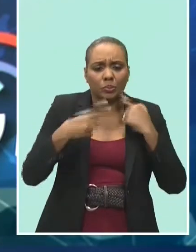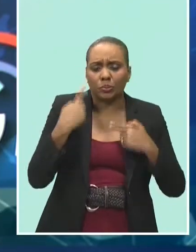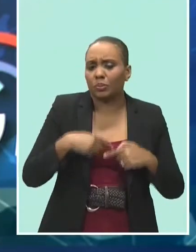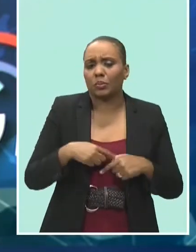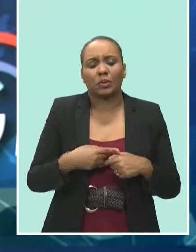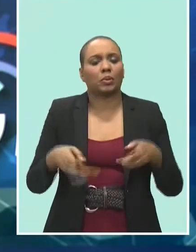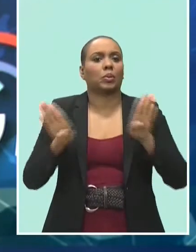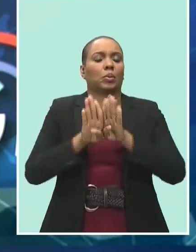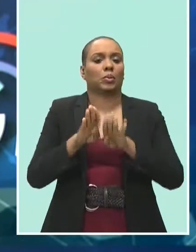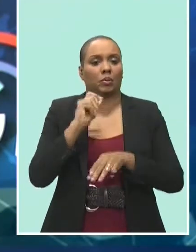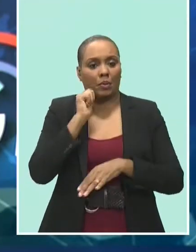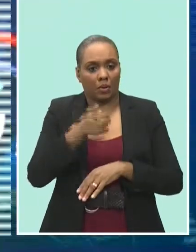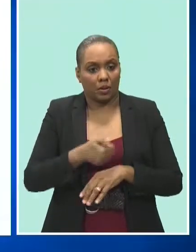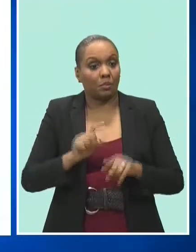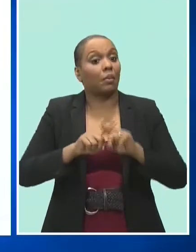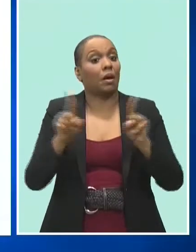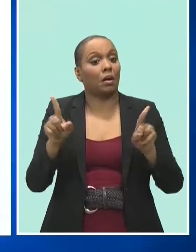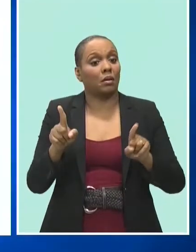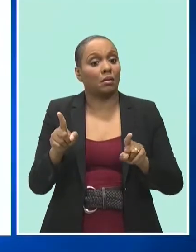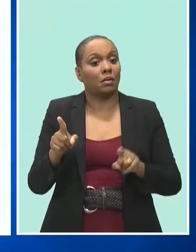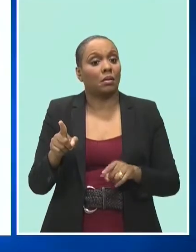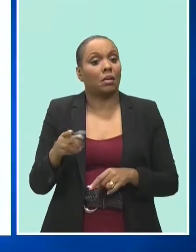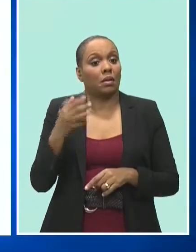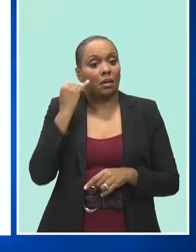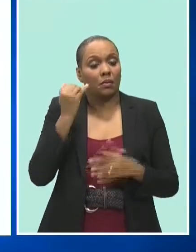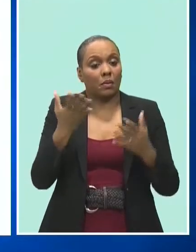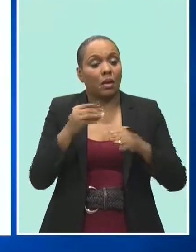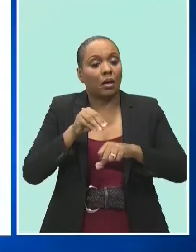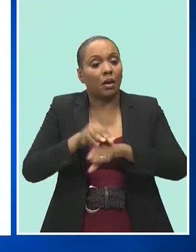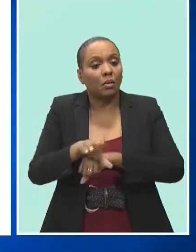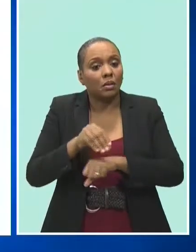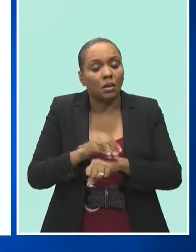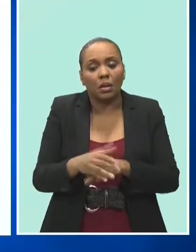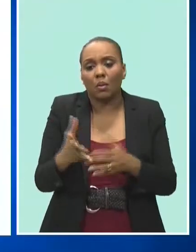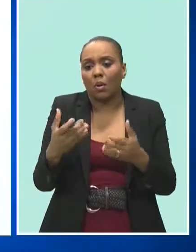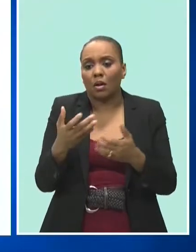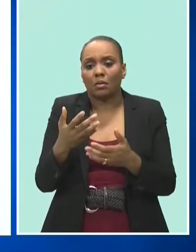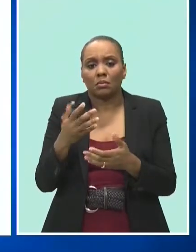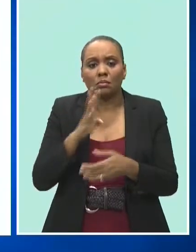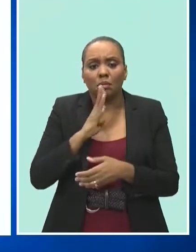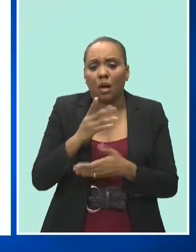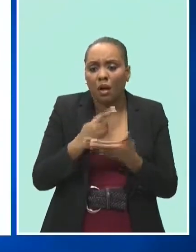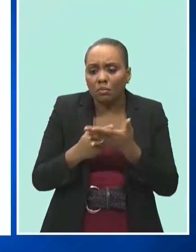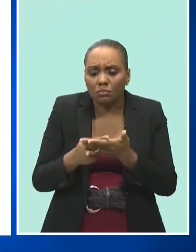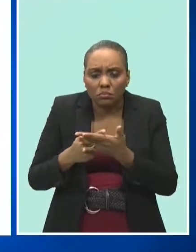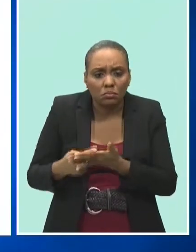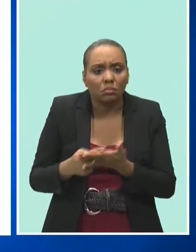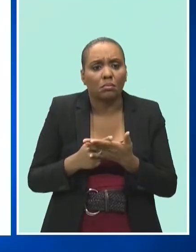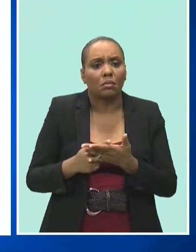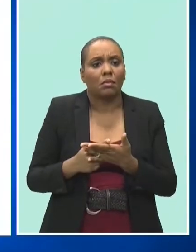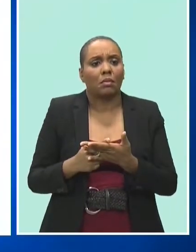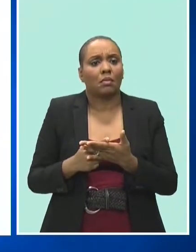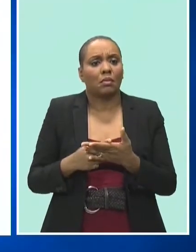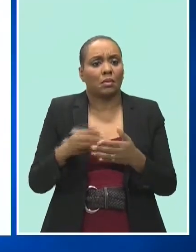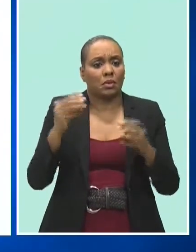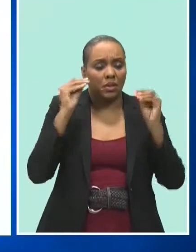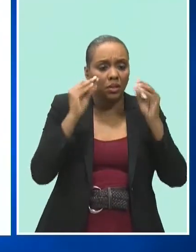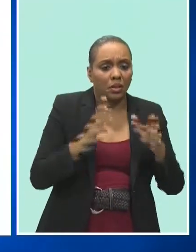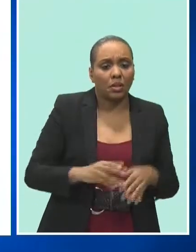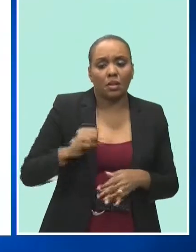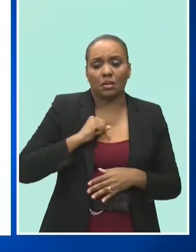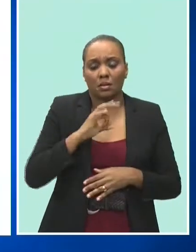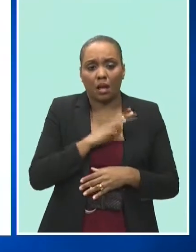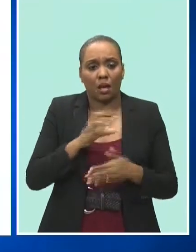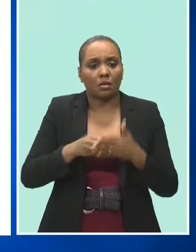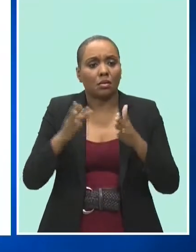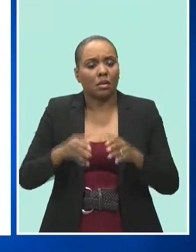school. However, the school will be open to facilitate counseling of students, teachers, and others impacted by the tragedy. Classes